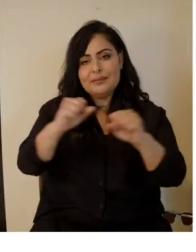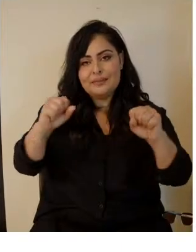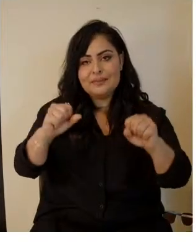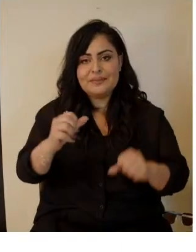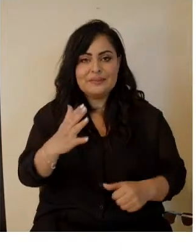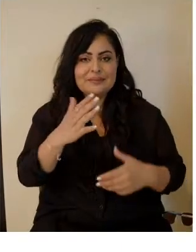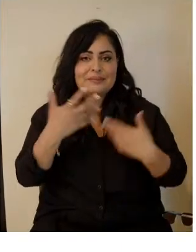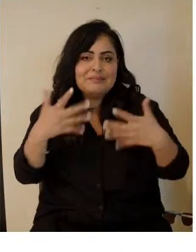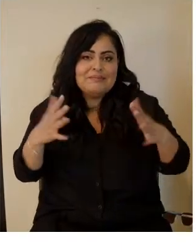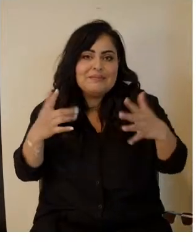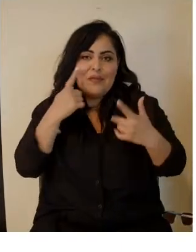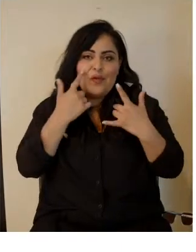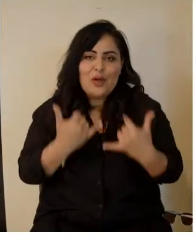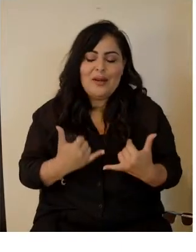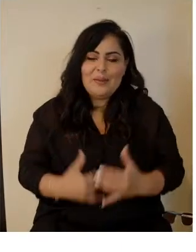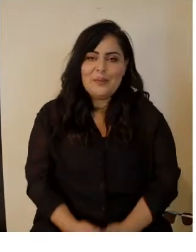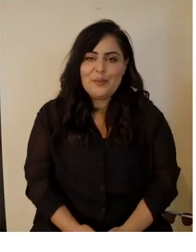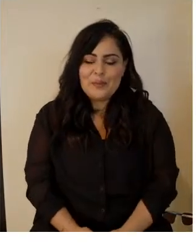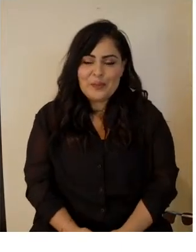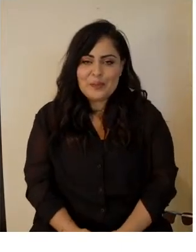now.